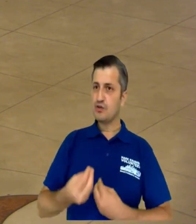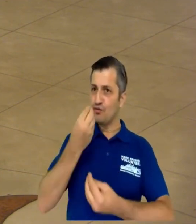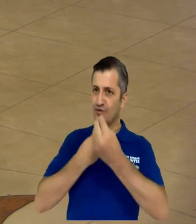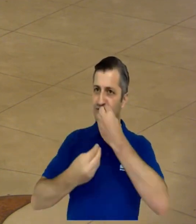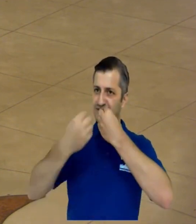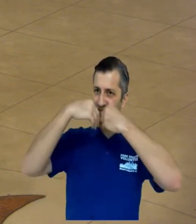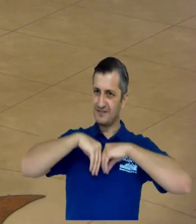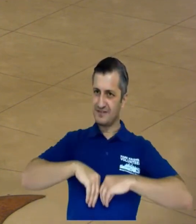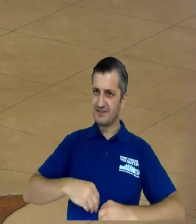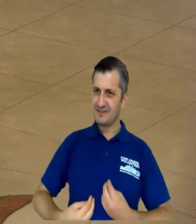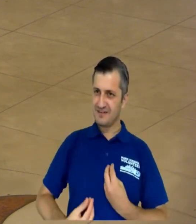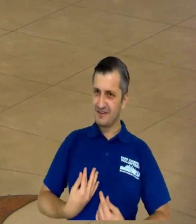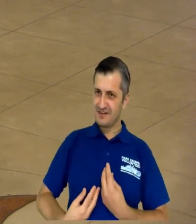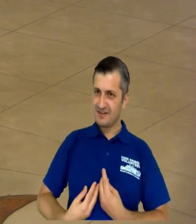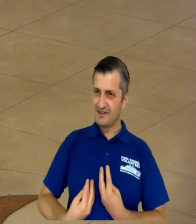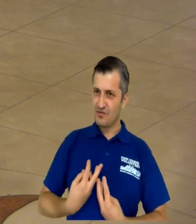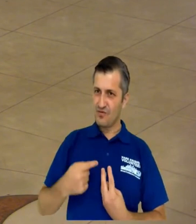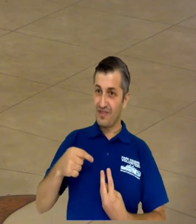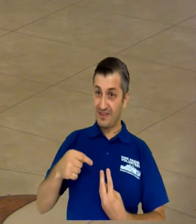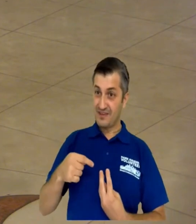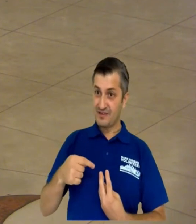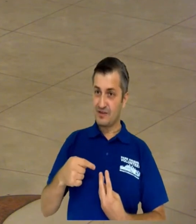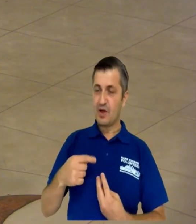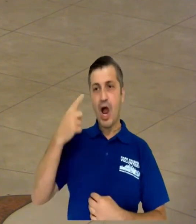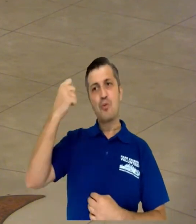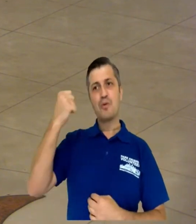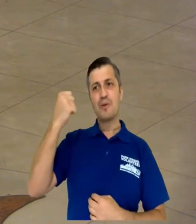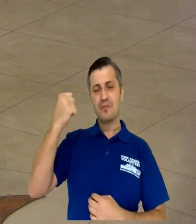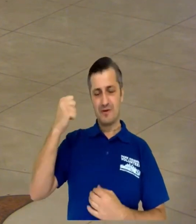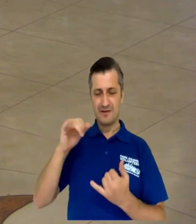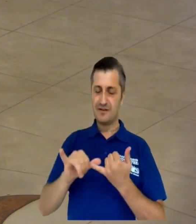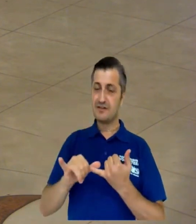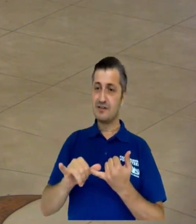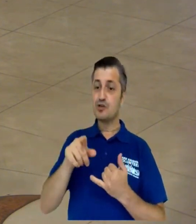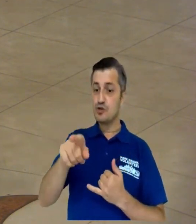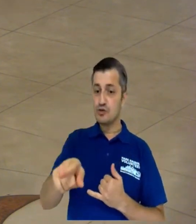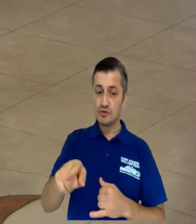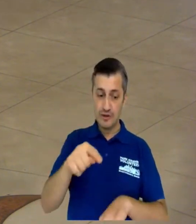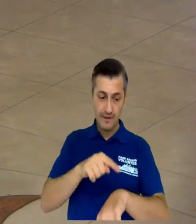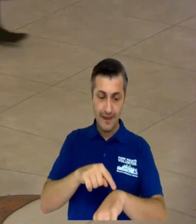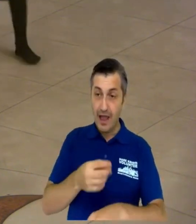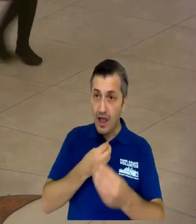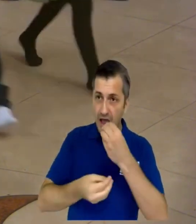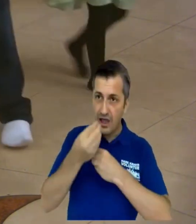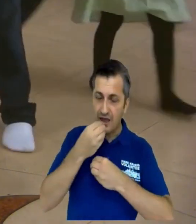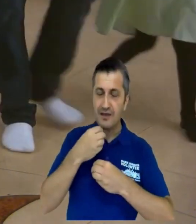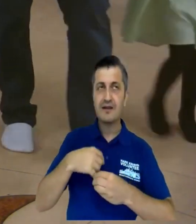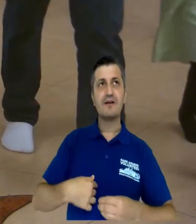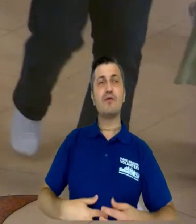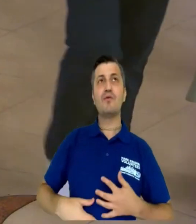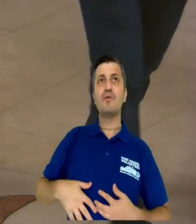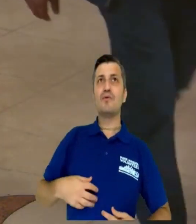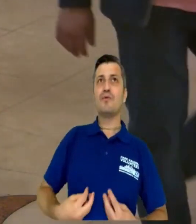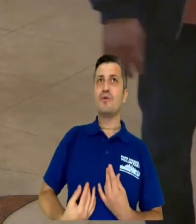whenever we eat, for example, we could remember Krishna, because you know that Krishna is the fire of digestion.